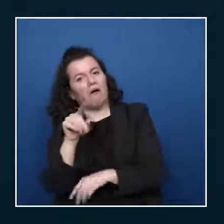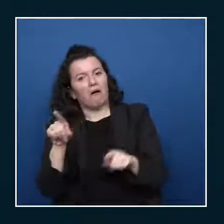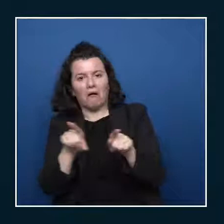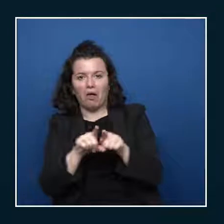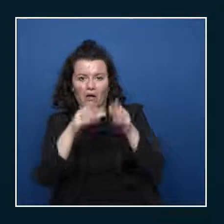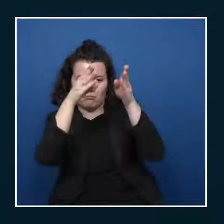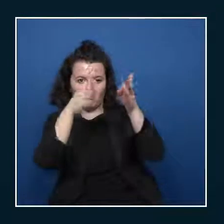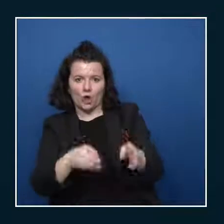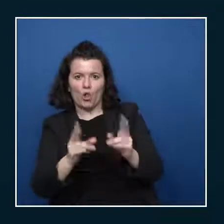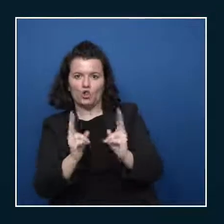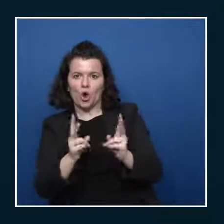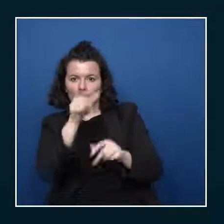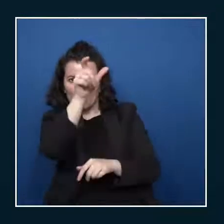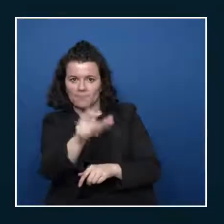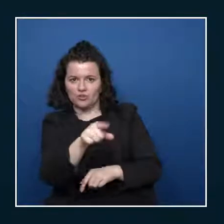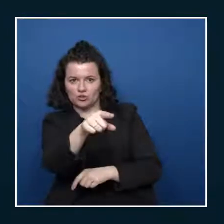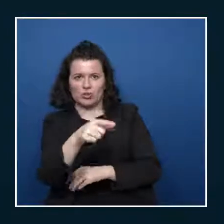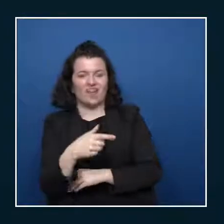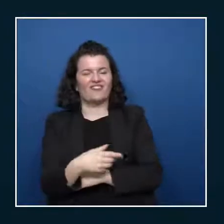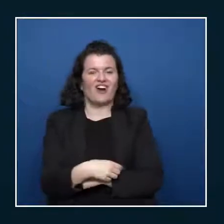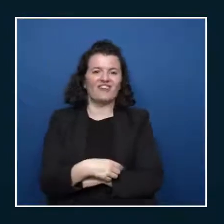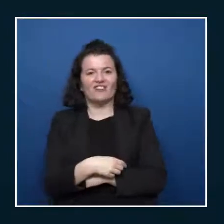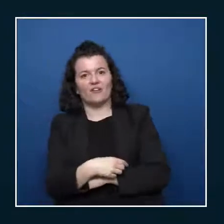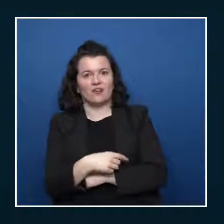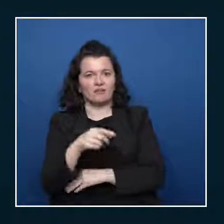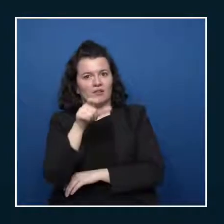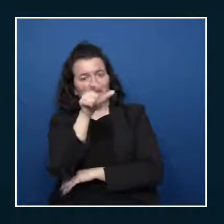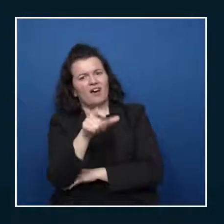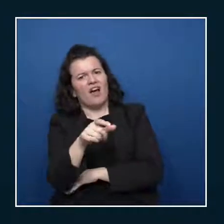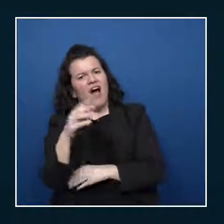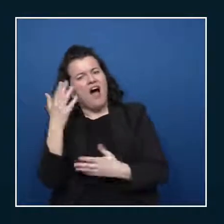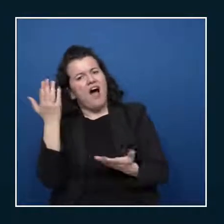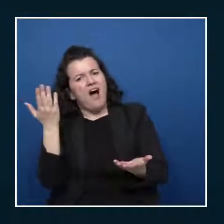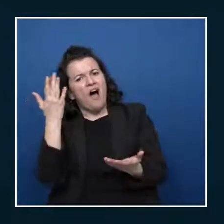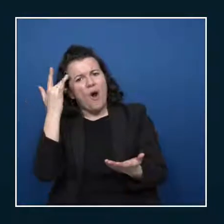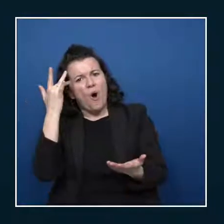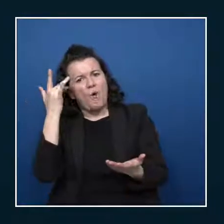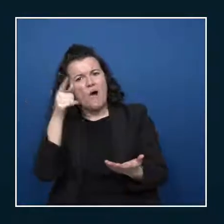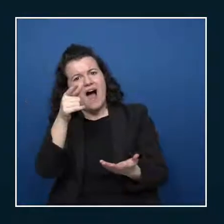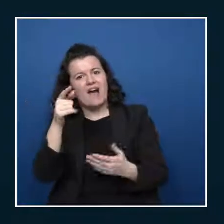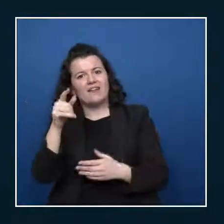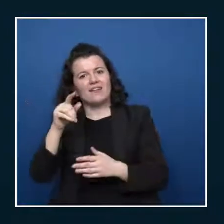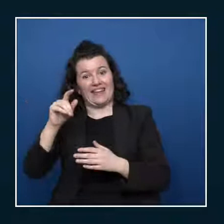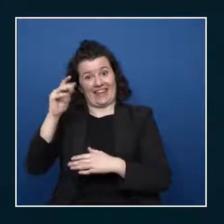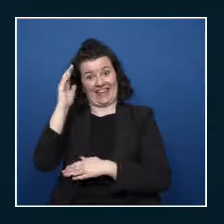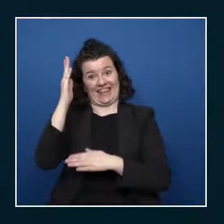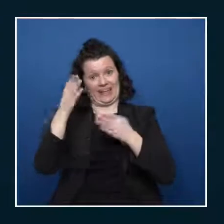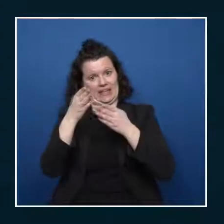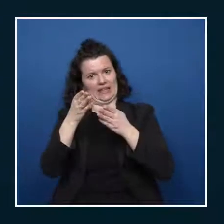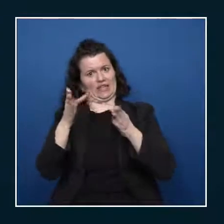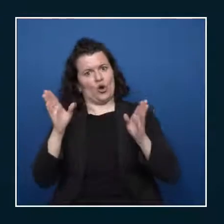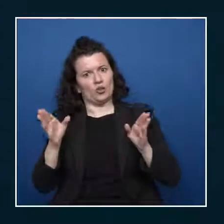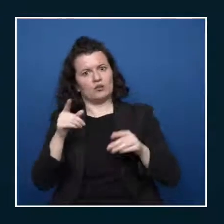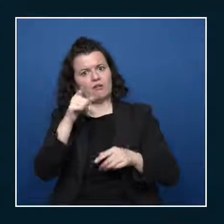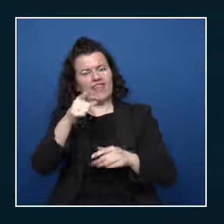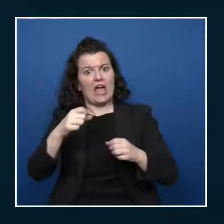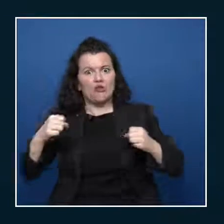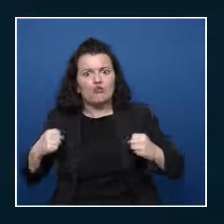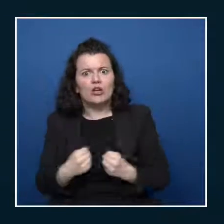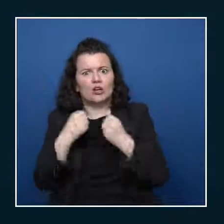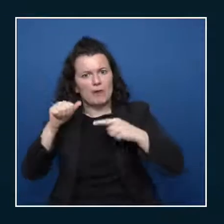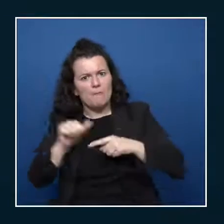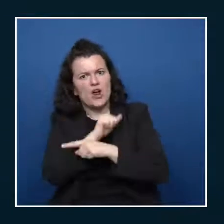the keynote then rehearsed to death so that it looks like everybody's just a stiff piece of board? I don't know if that's the right way to say it,